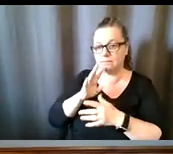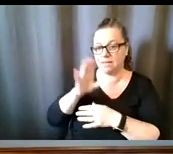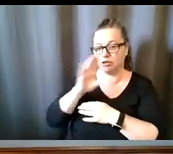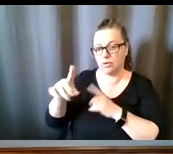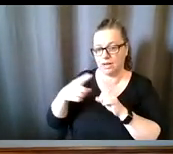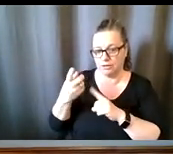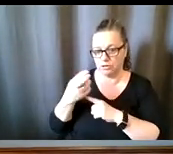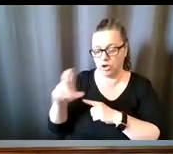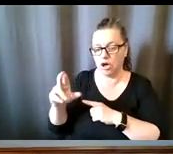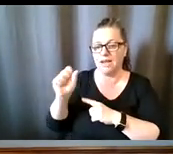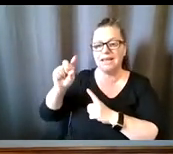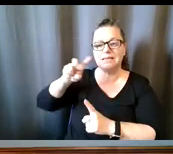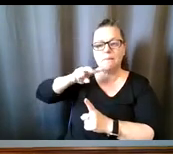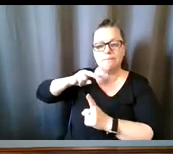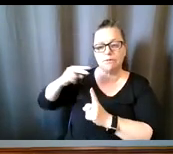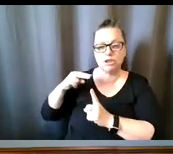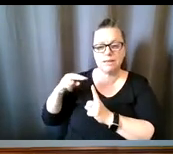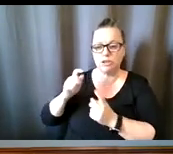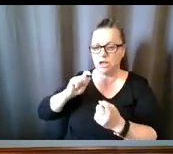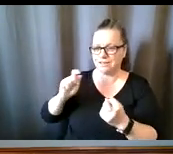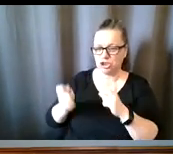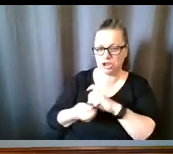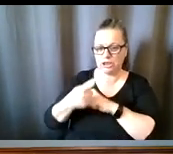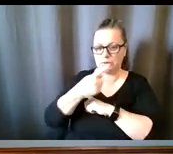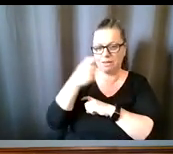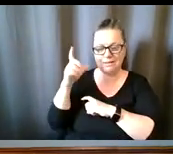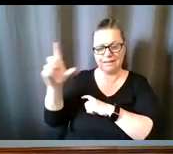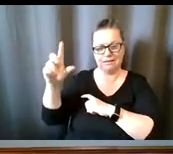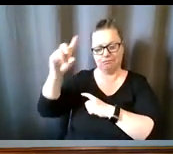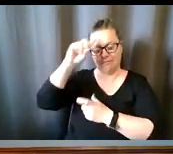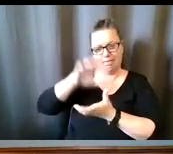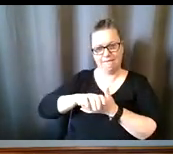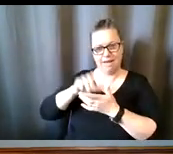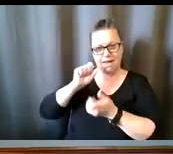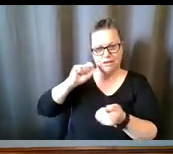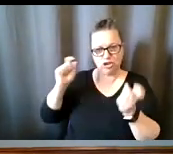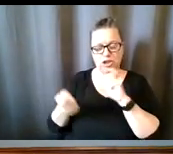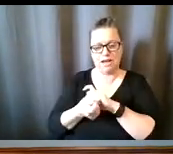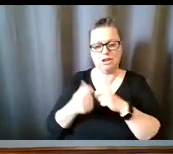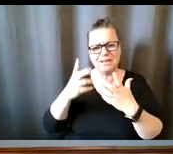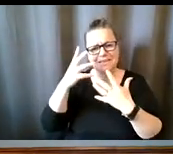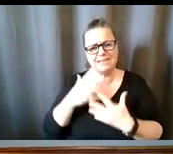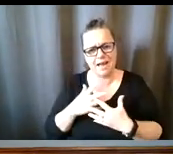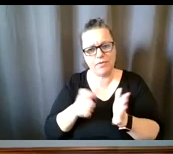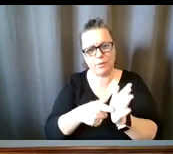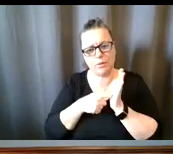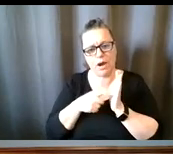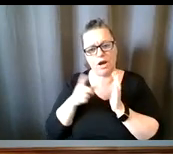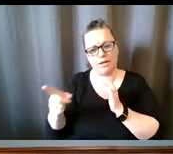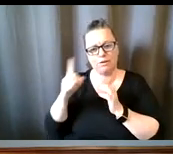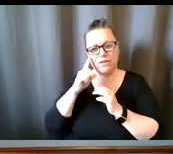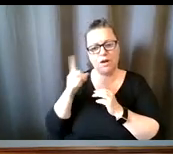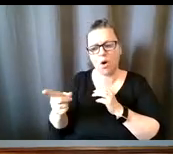His entire perception had changed because his paradigm had shifted. And It's sad that it took that for him to think that this is a